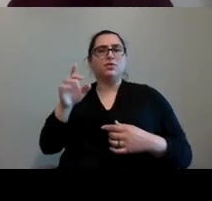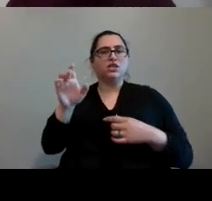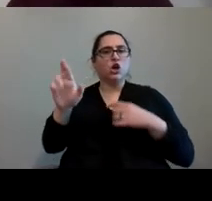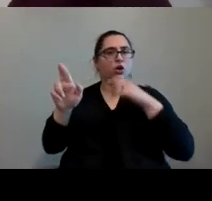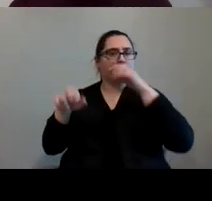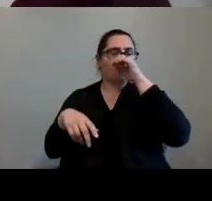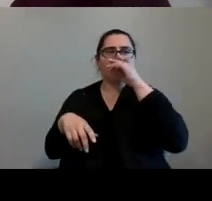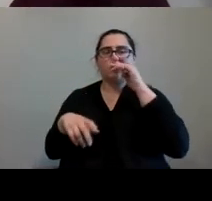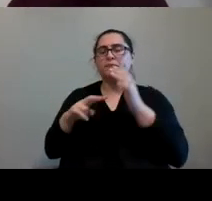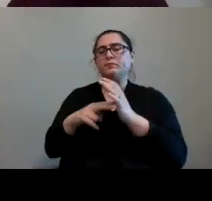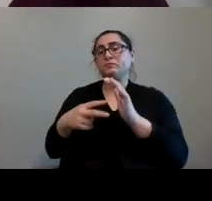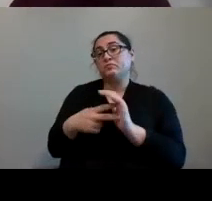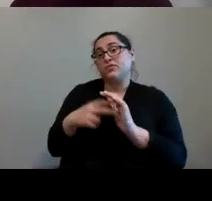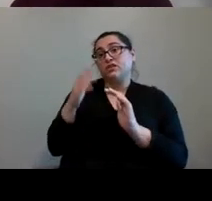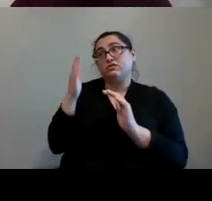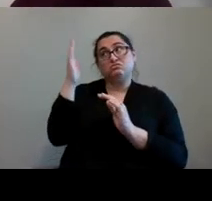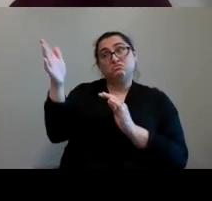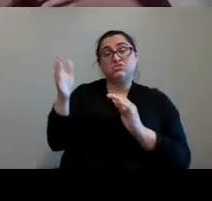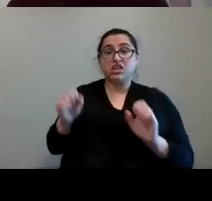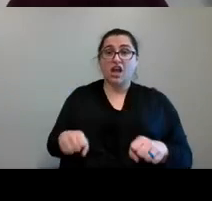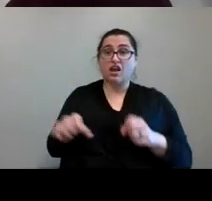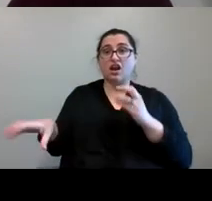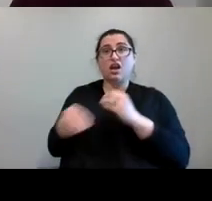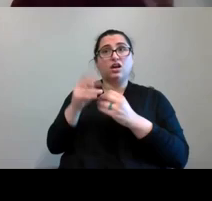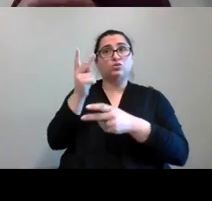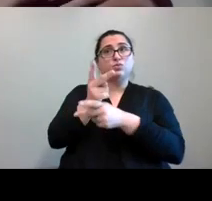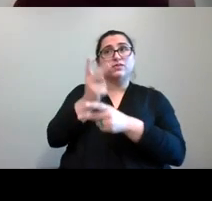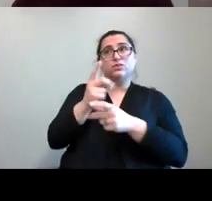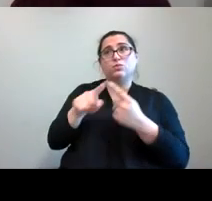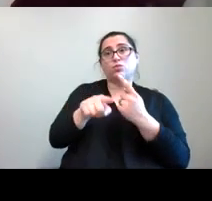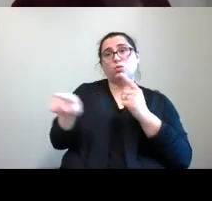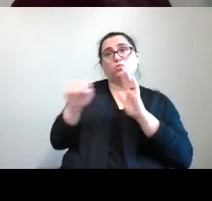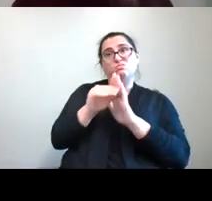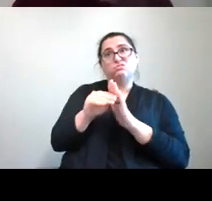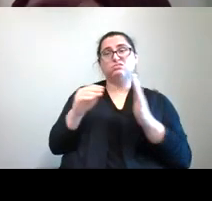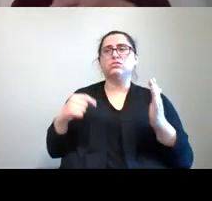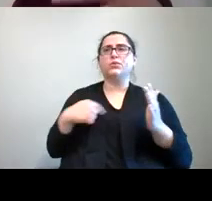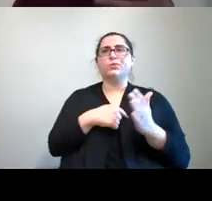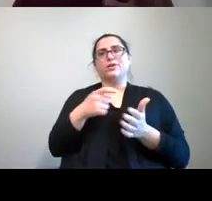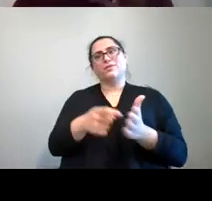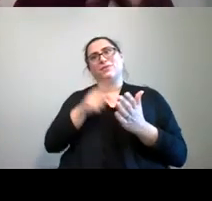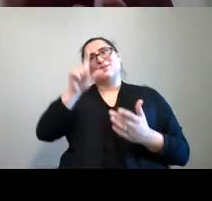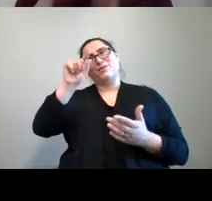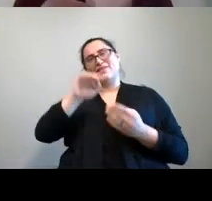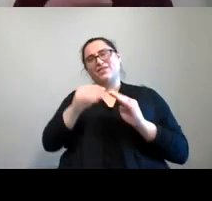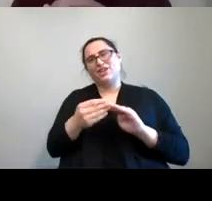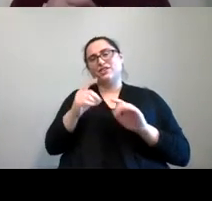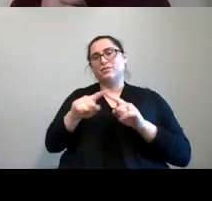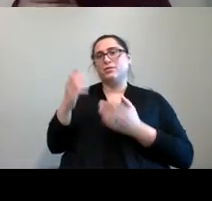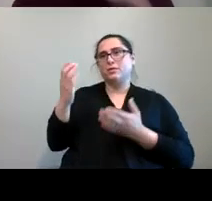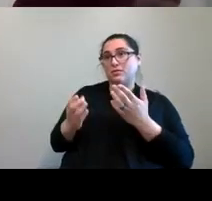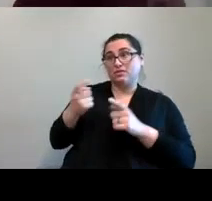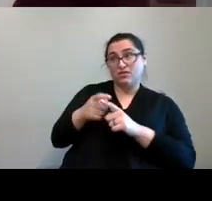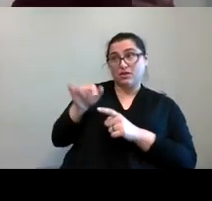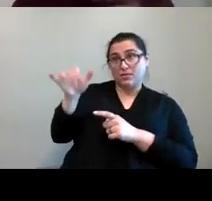to supervise models from we require 20 variants, but maybe from that